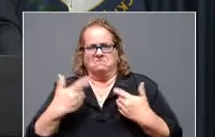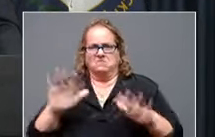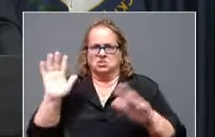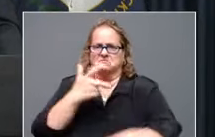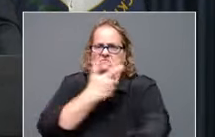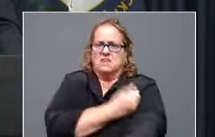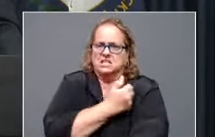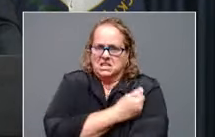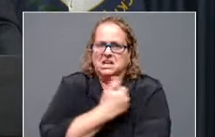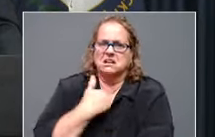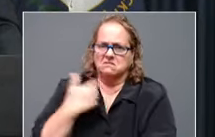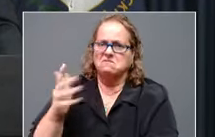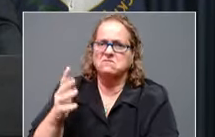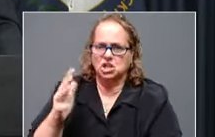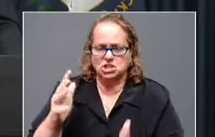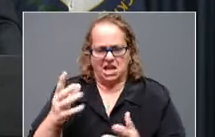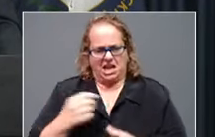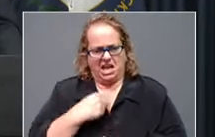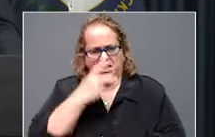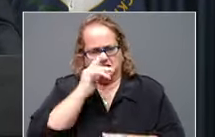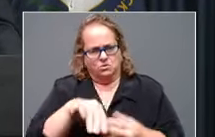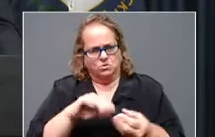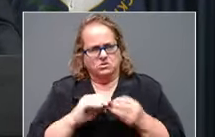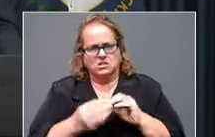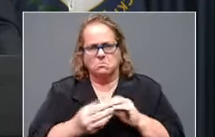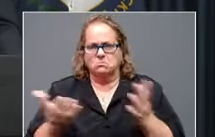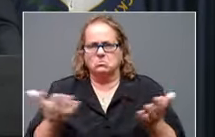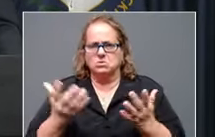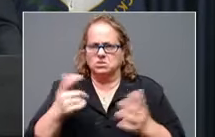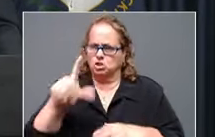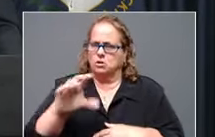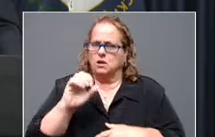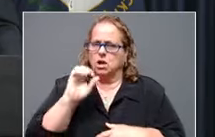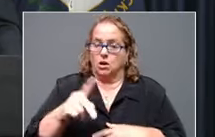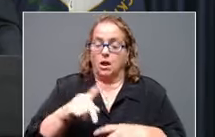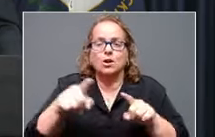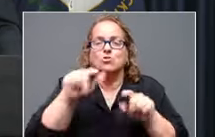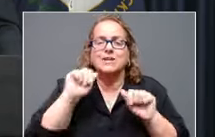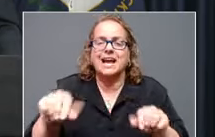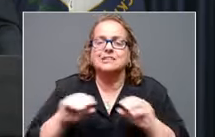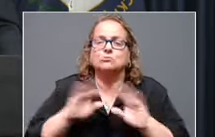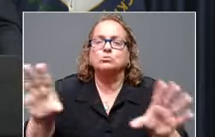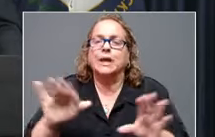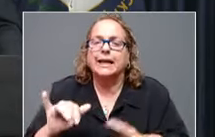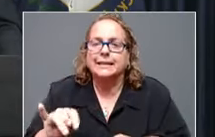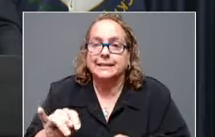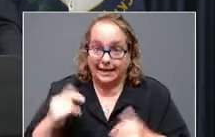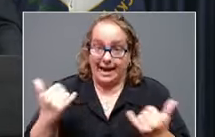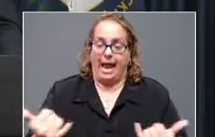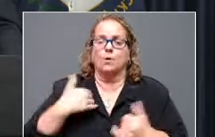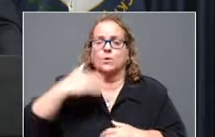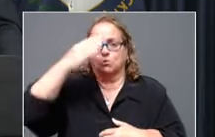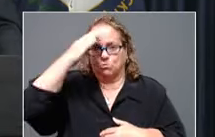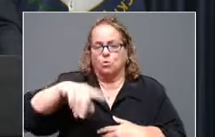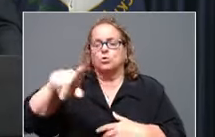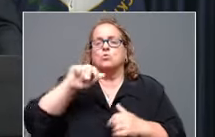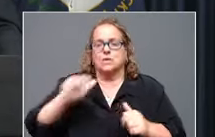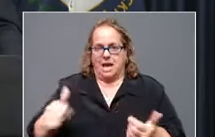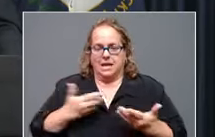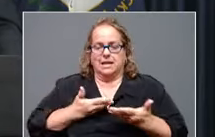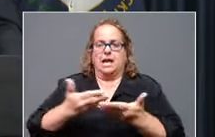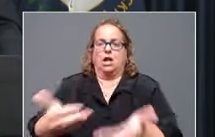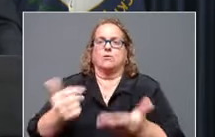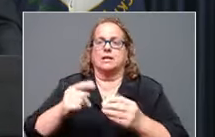are, doing the right thing, not understanding why some won't get the vaccine. None of us want to harm anyone around